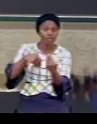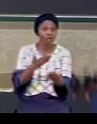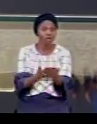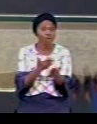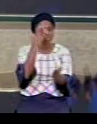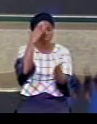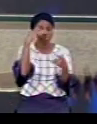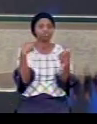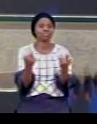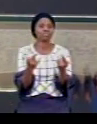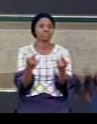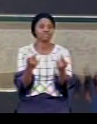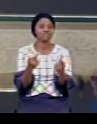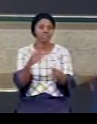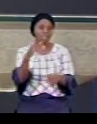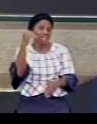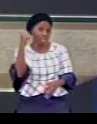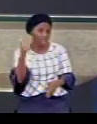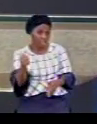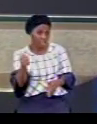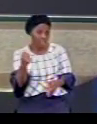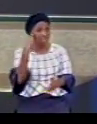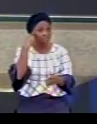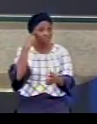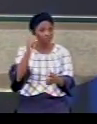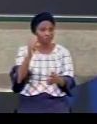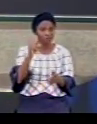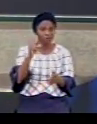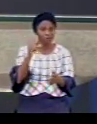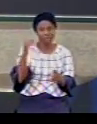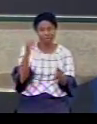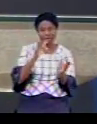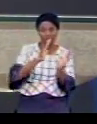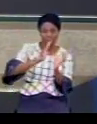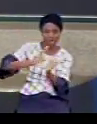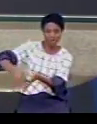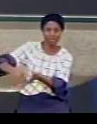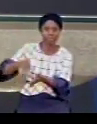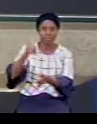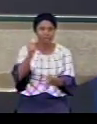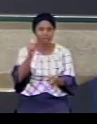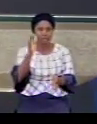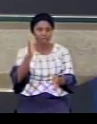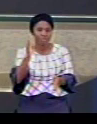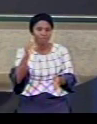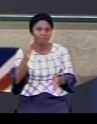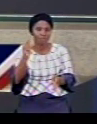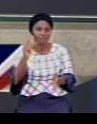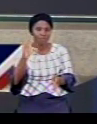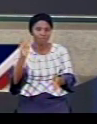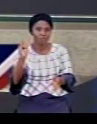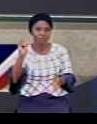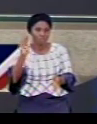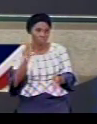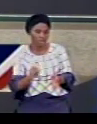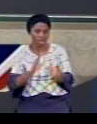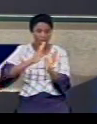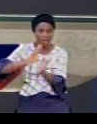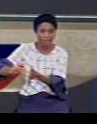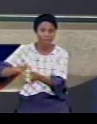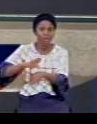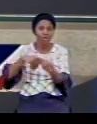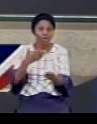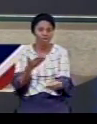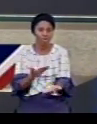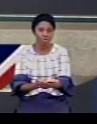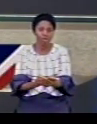A, abandon all strange suggestions. The suggestions of